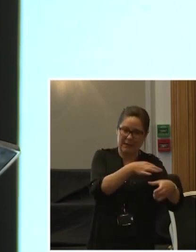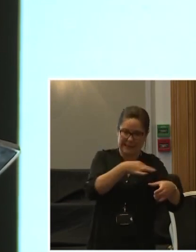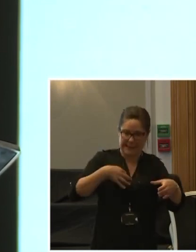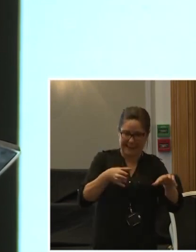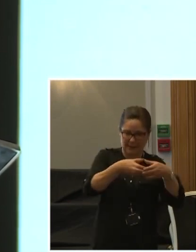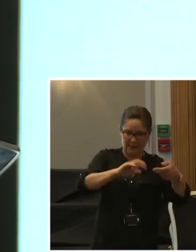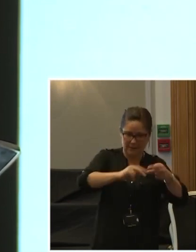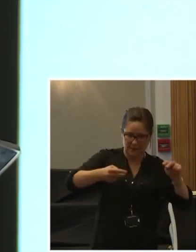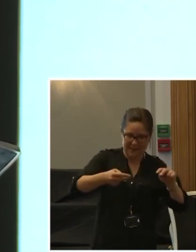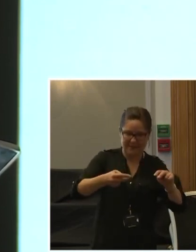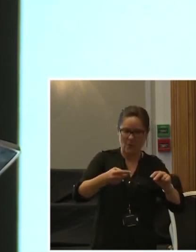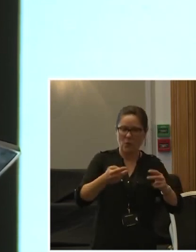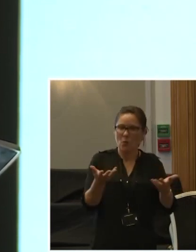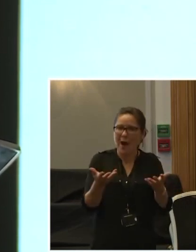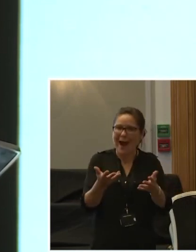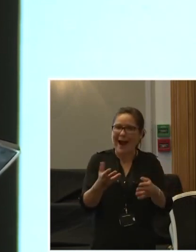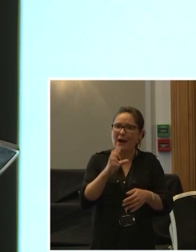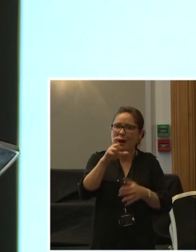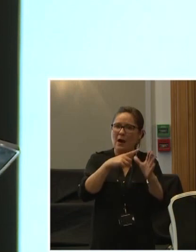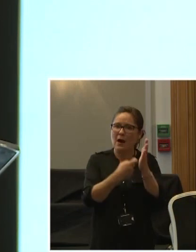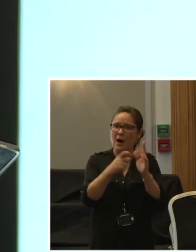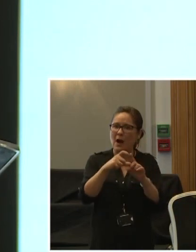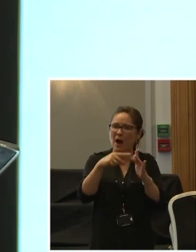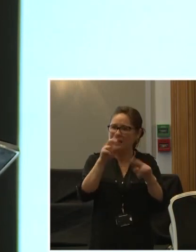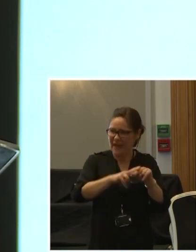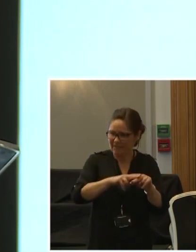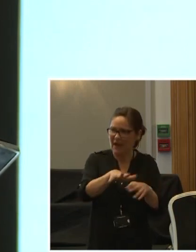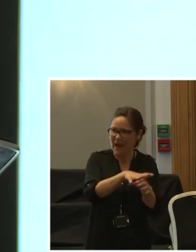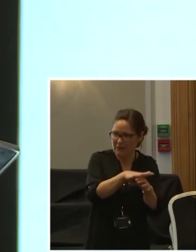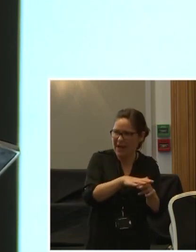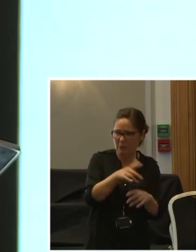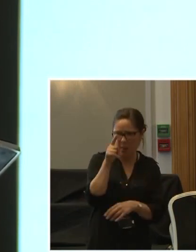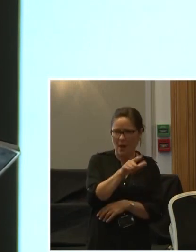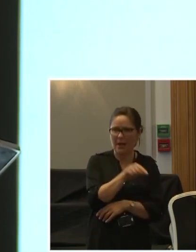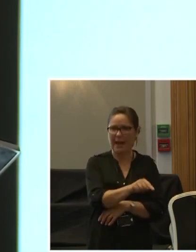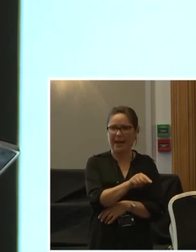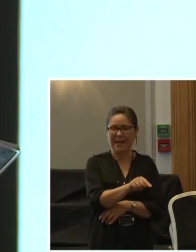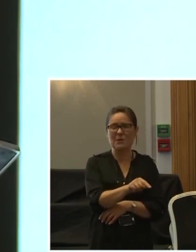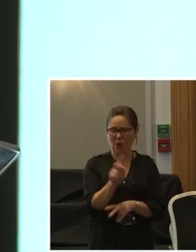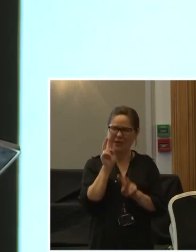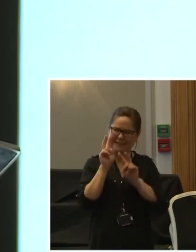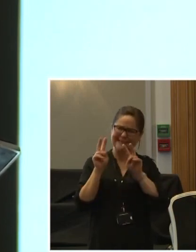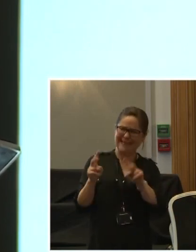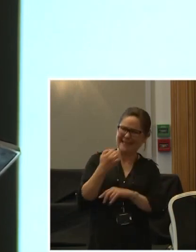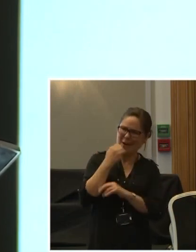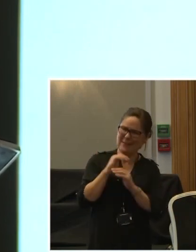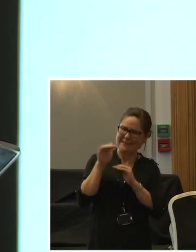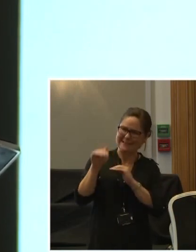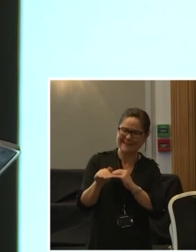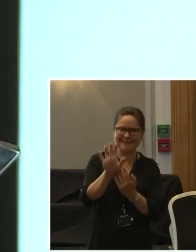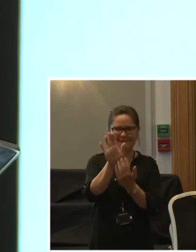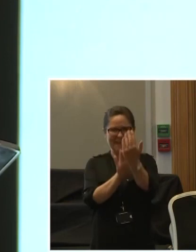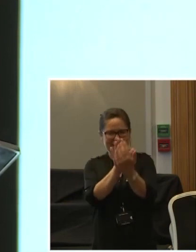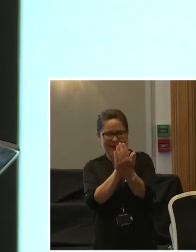with a professor in genetics who's an ophthalmologist. So we're very, very lucky. But I can certainly see a correlation between that face-to-face